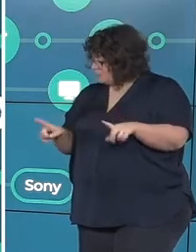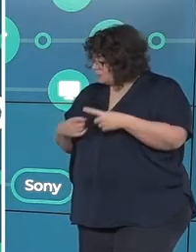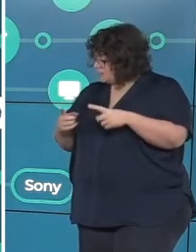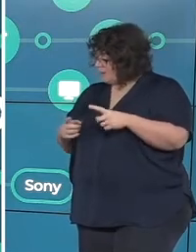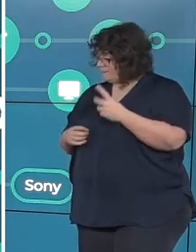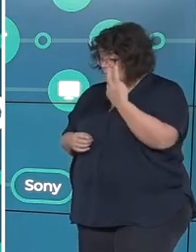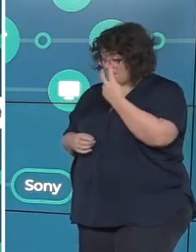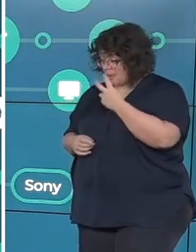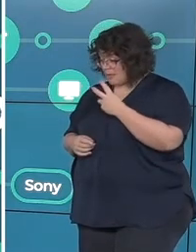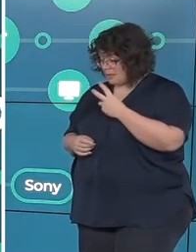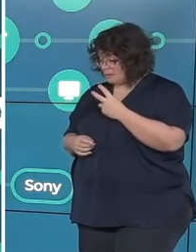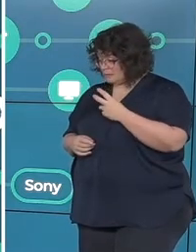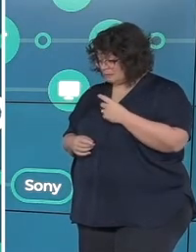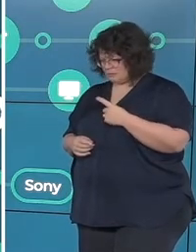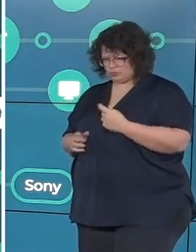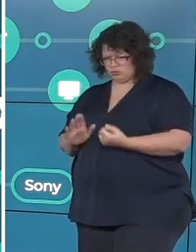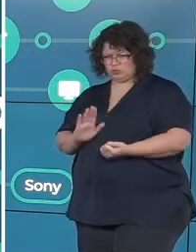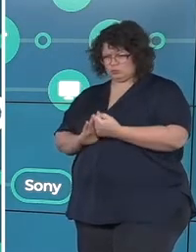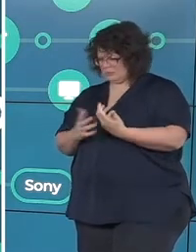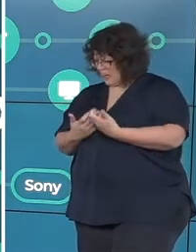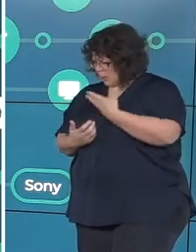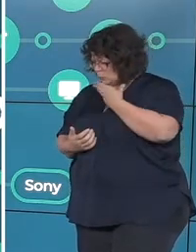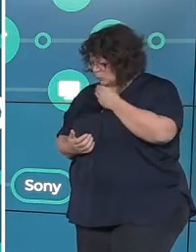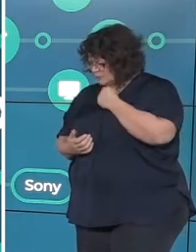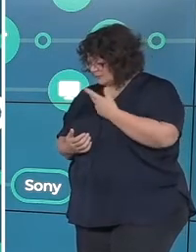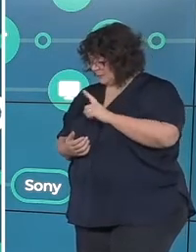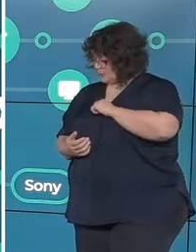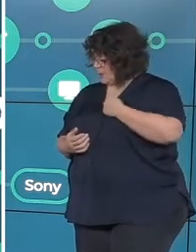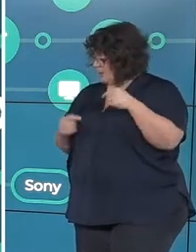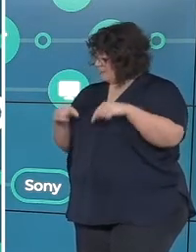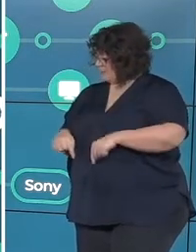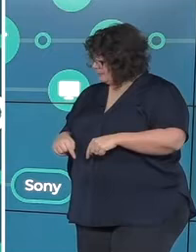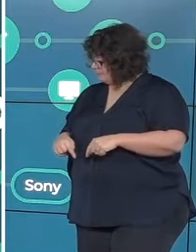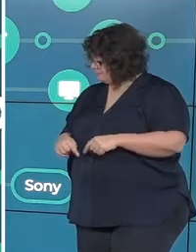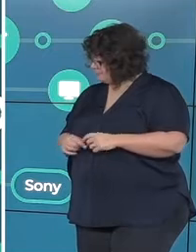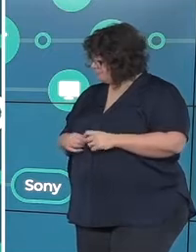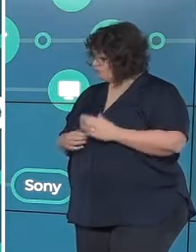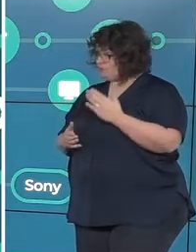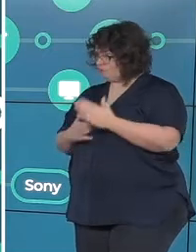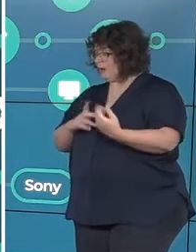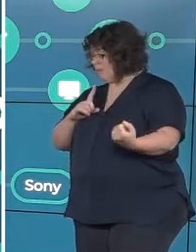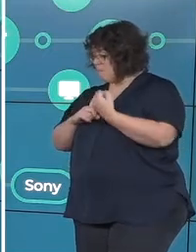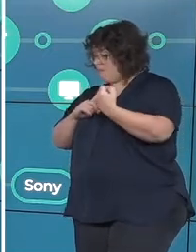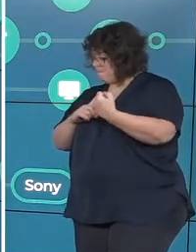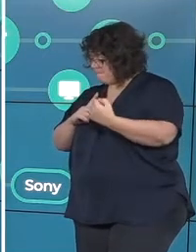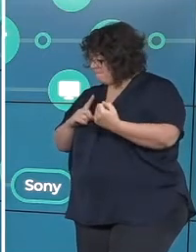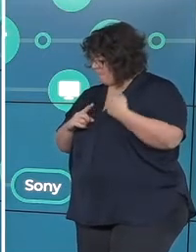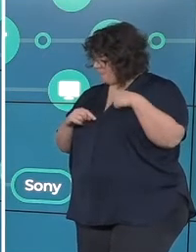really affected me. I've been in the industry for almost 20 years by this time, 10 years at Apple, not in the lower levels in the operating system.